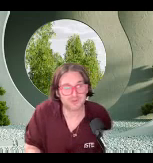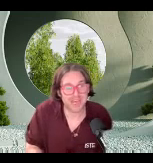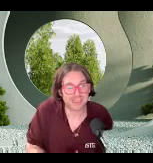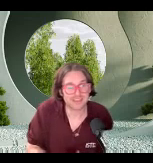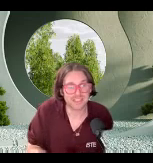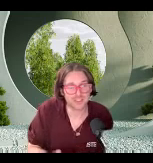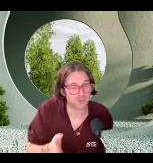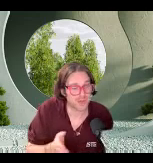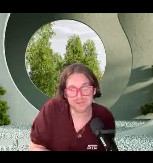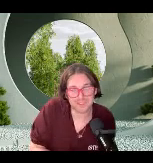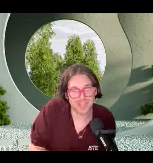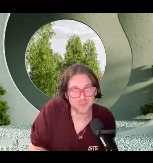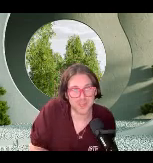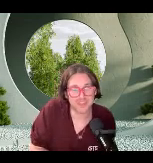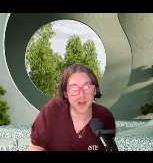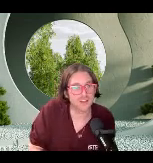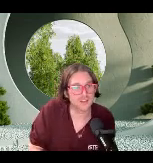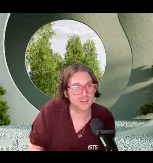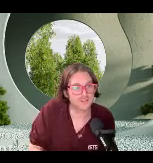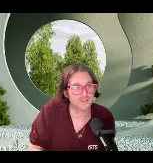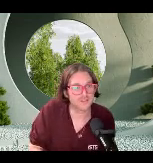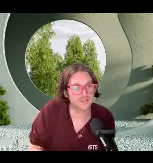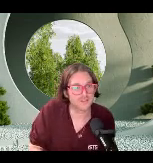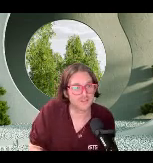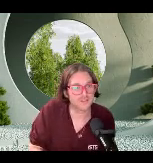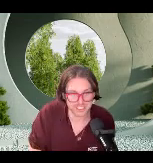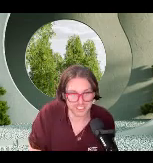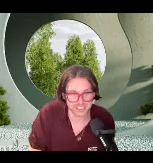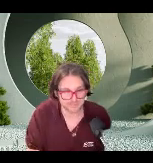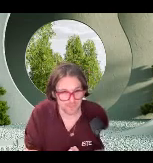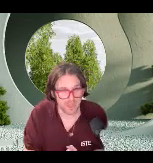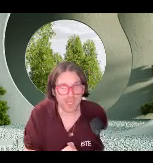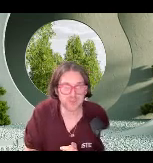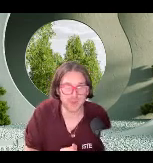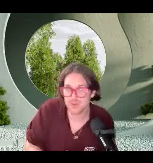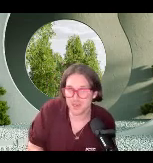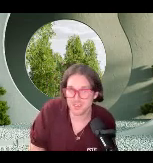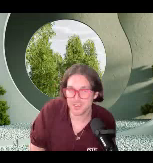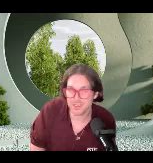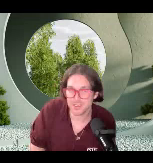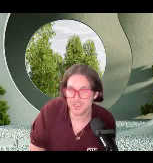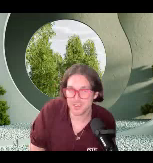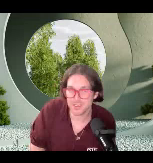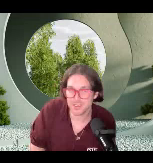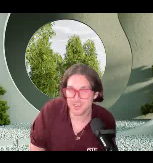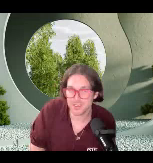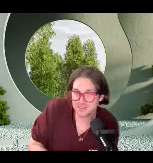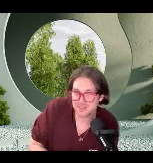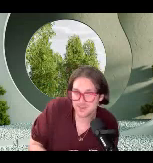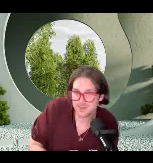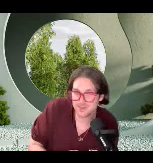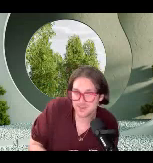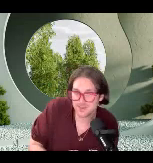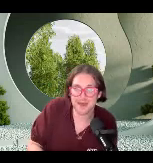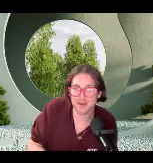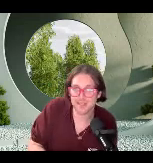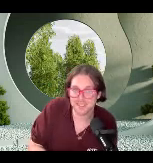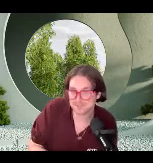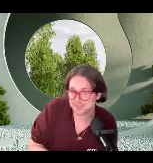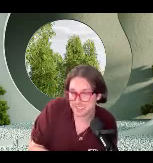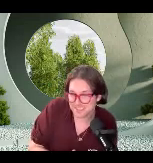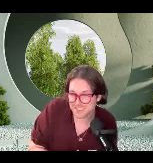udlguidelines.cast.org, where you will find the direct website with all of the UDL documentation. I do also want to note that in a little bit, Kristen is going to